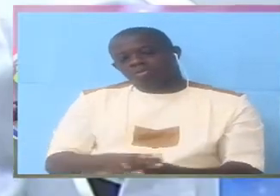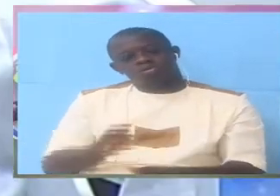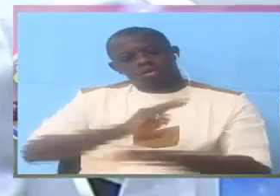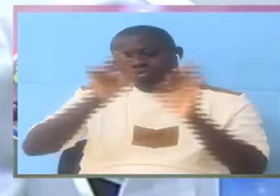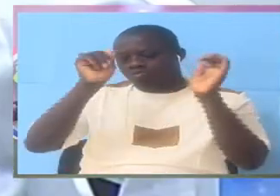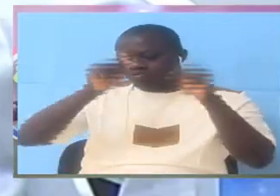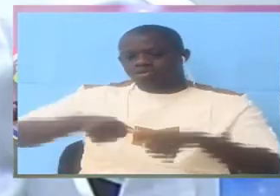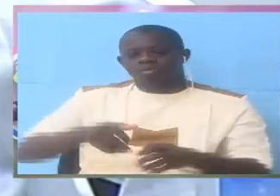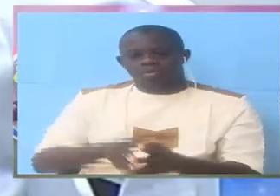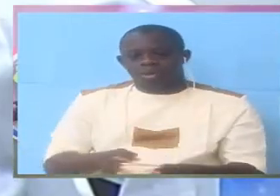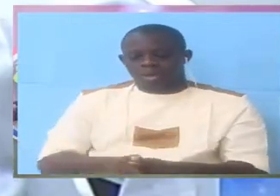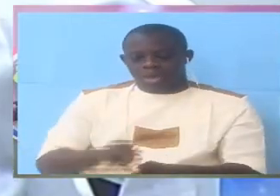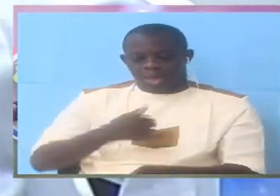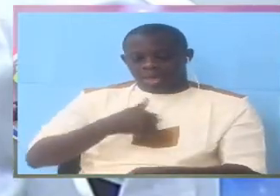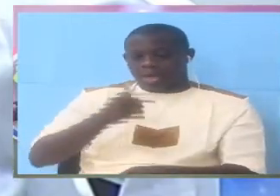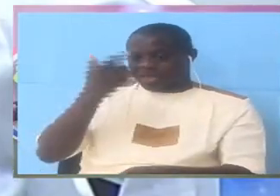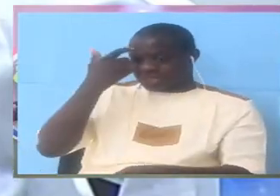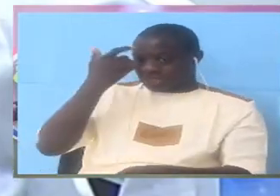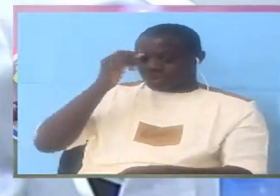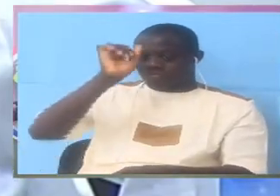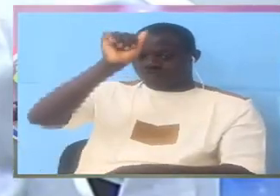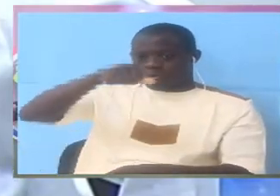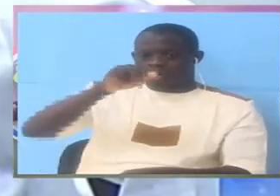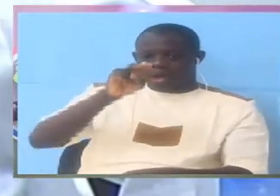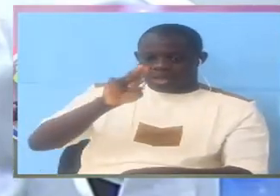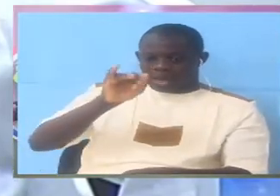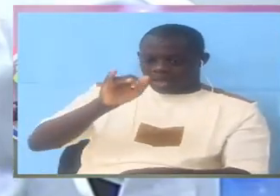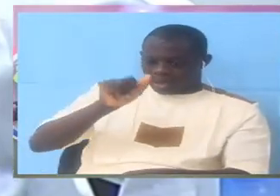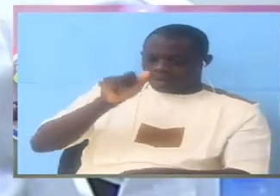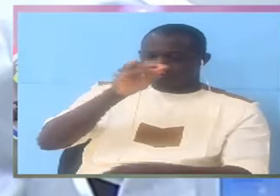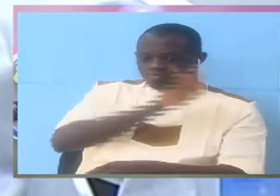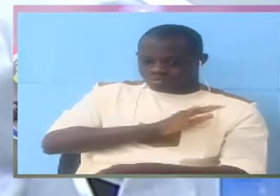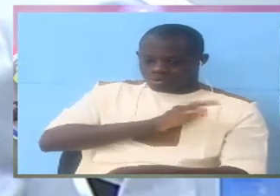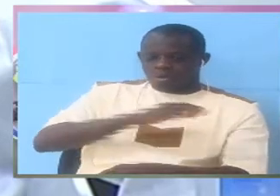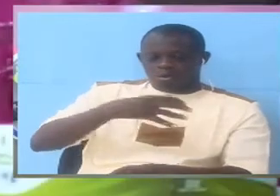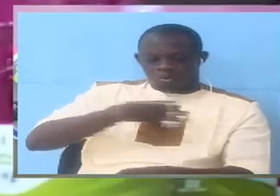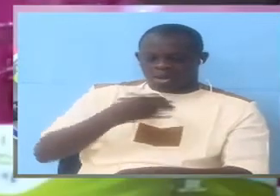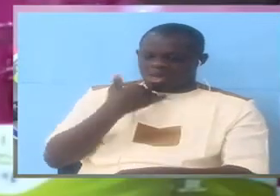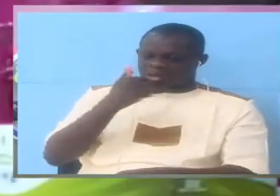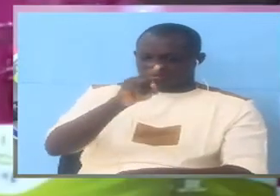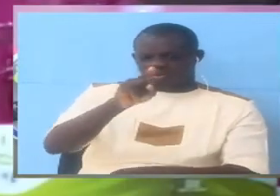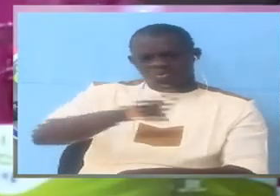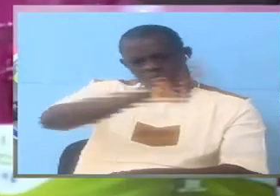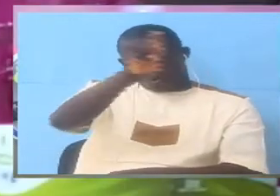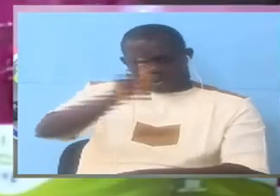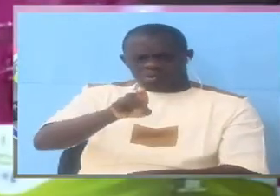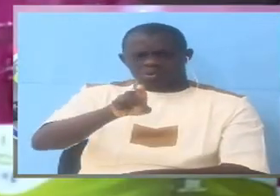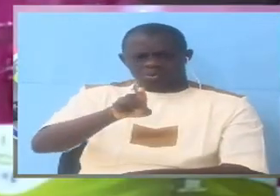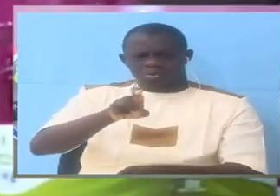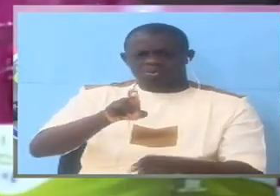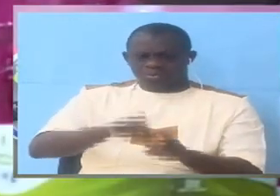And I think also your NIA. I